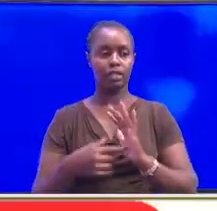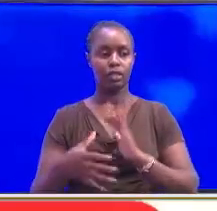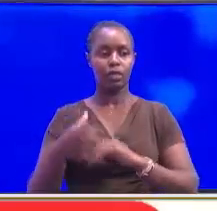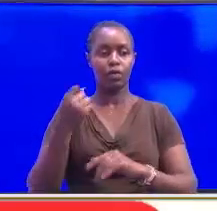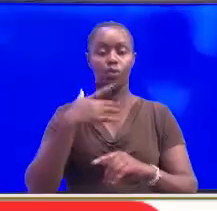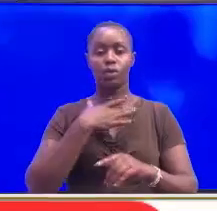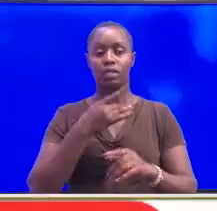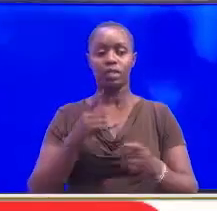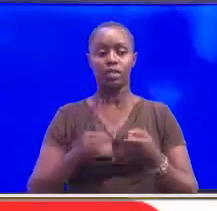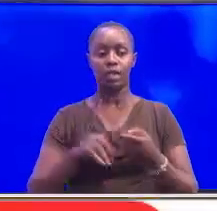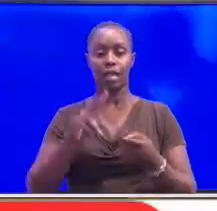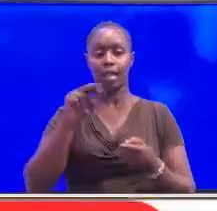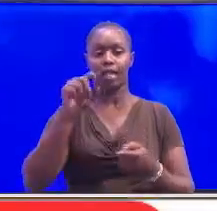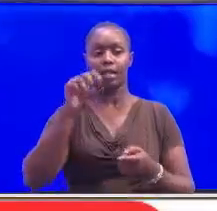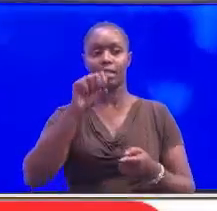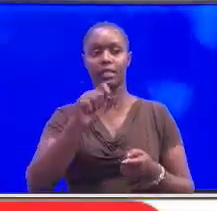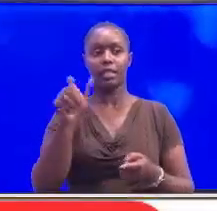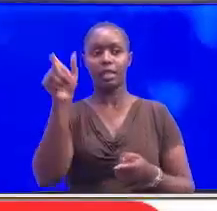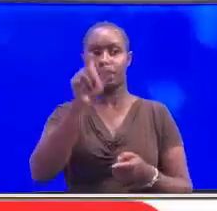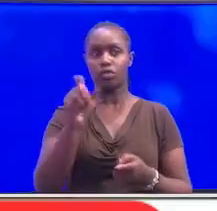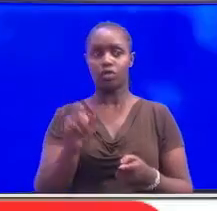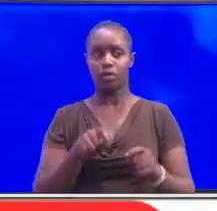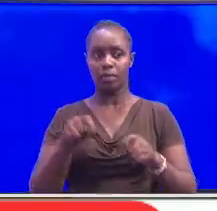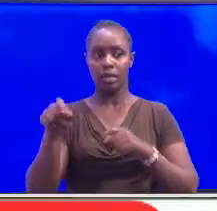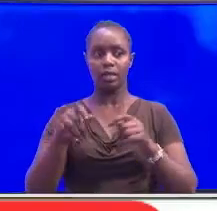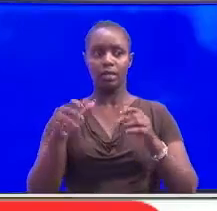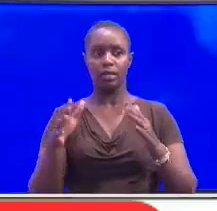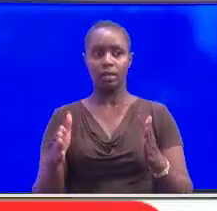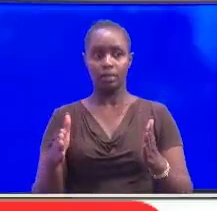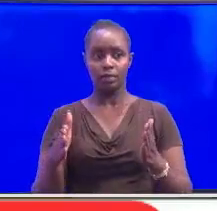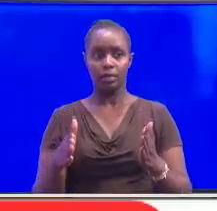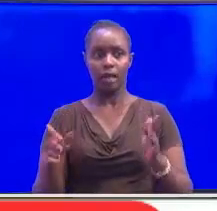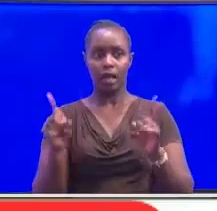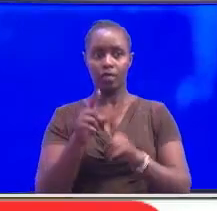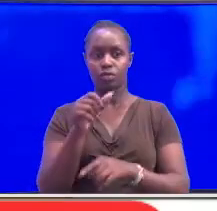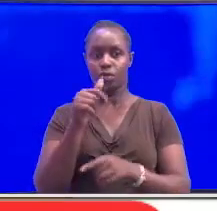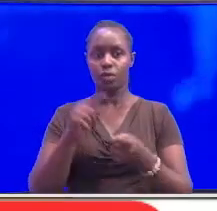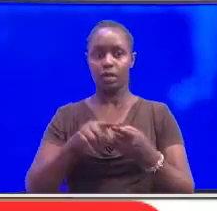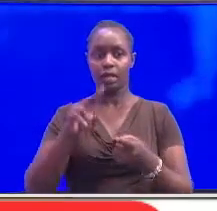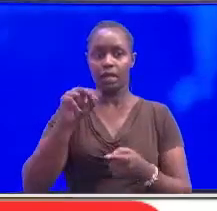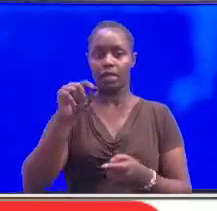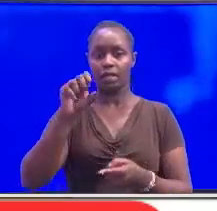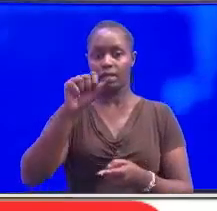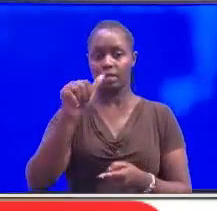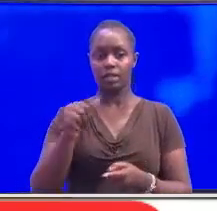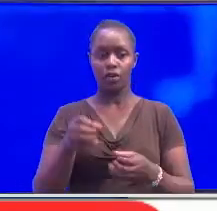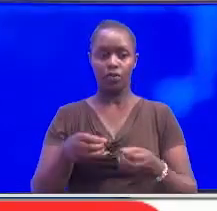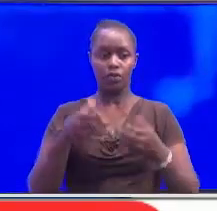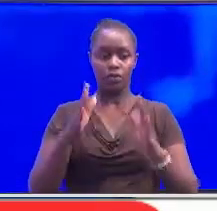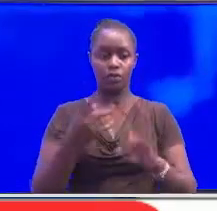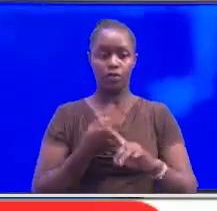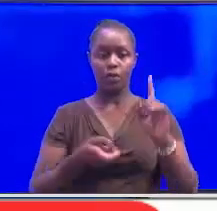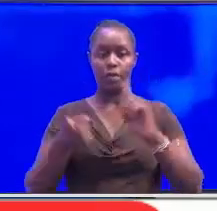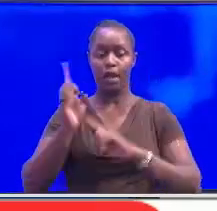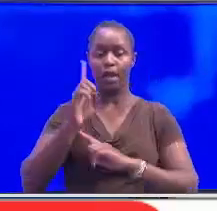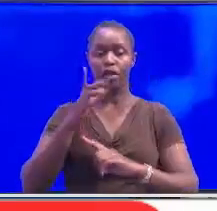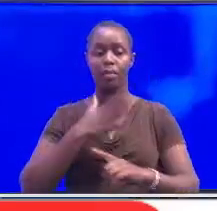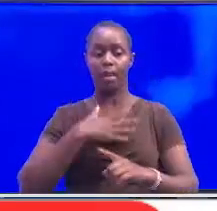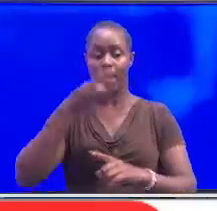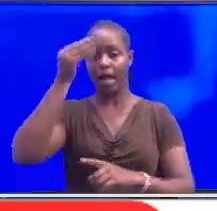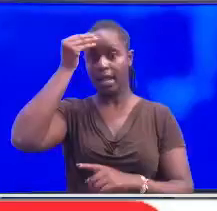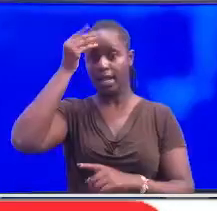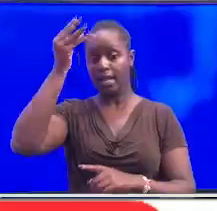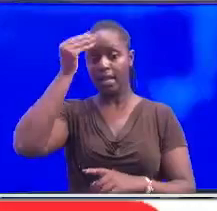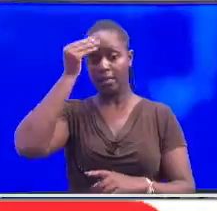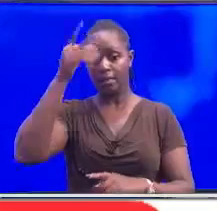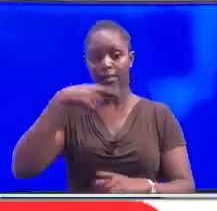by NTSA Regional Manager Kendi Mutuma and other NTSA officials from Nairobi and Kiambu. Mutuma said the